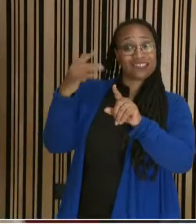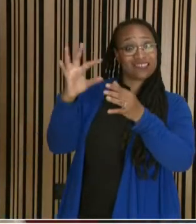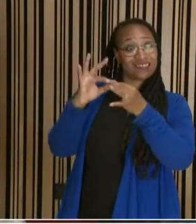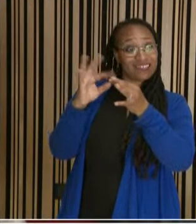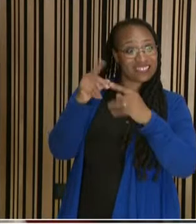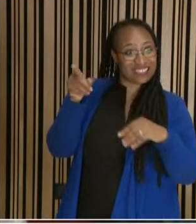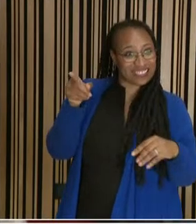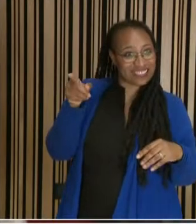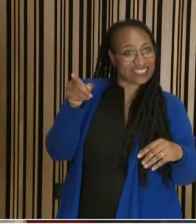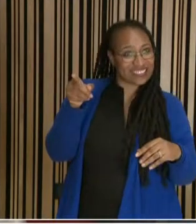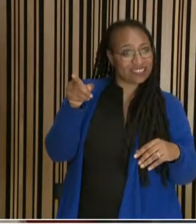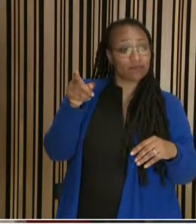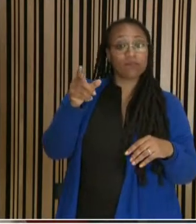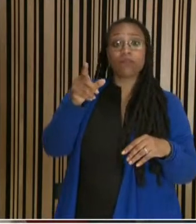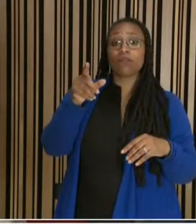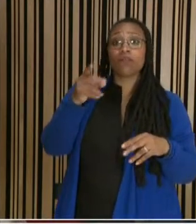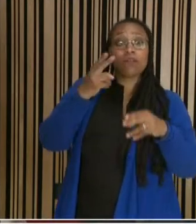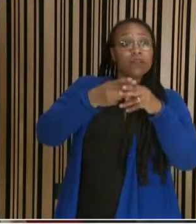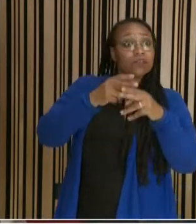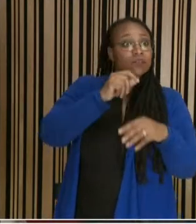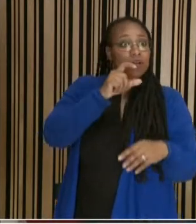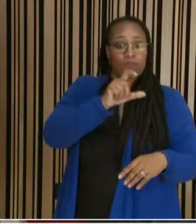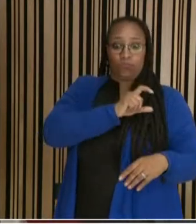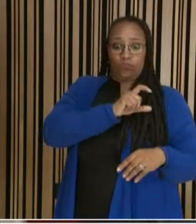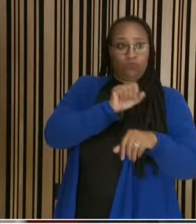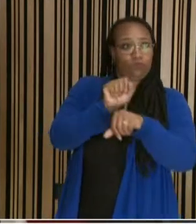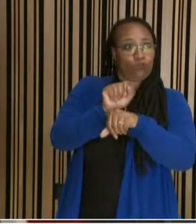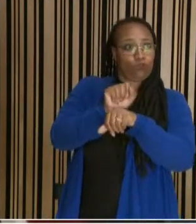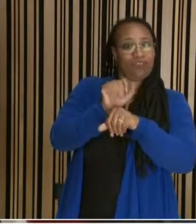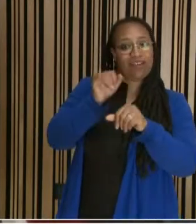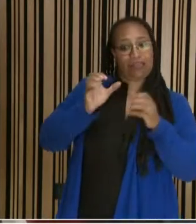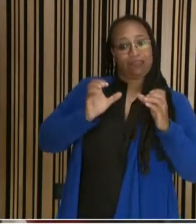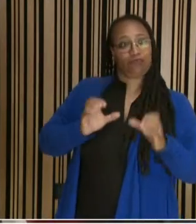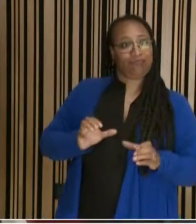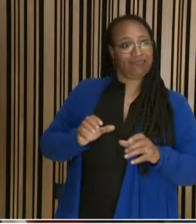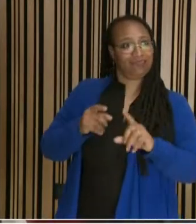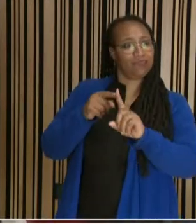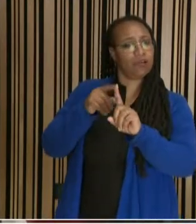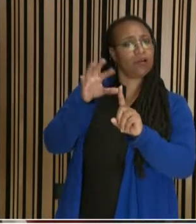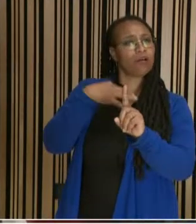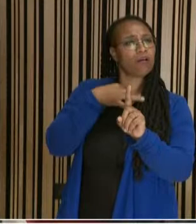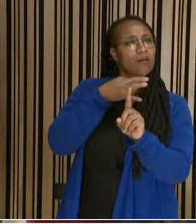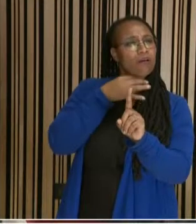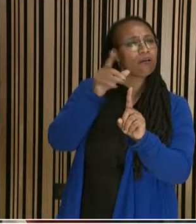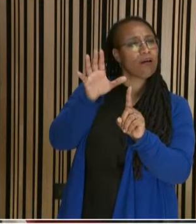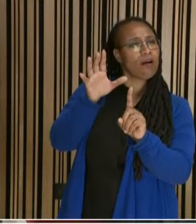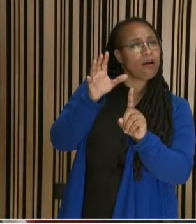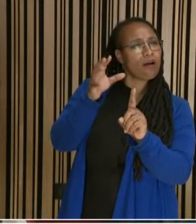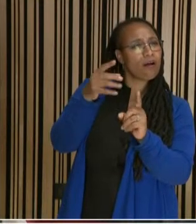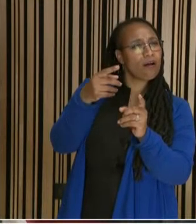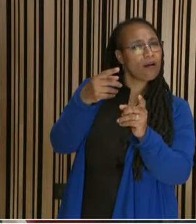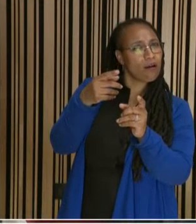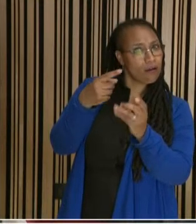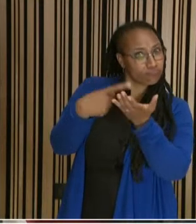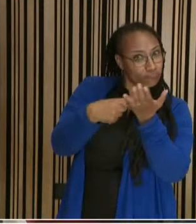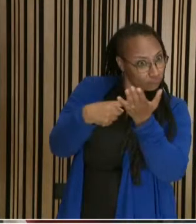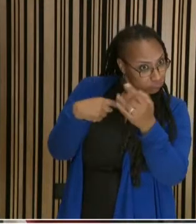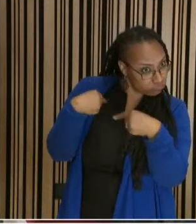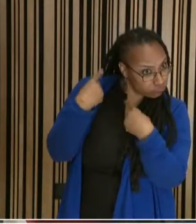non-police working in downtown DC, and I'm just curious. You talked about it quite a bit, but what are your ideas